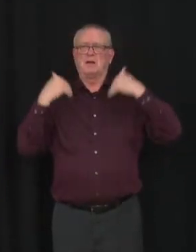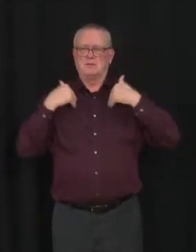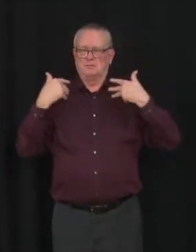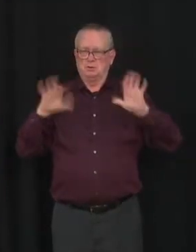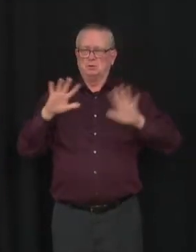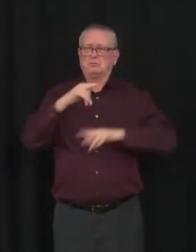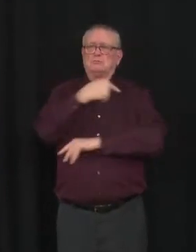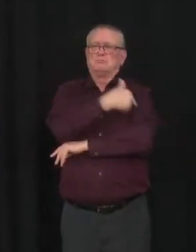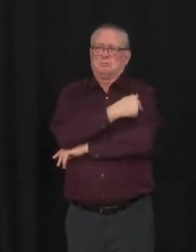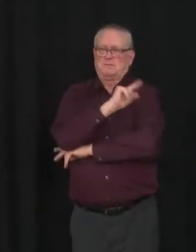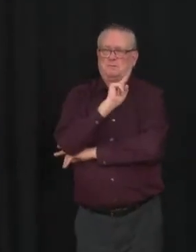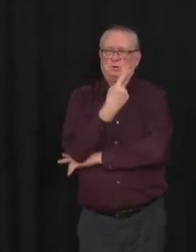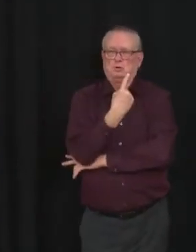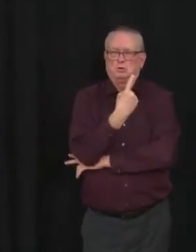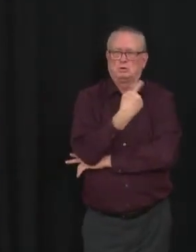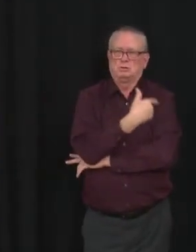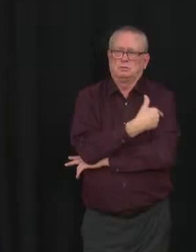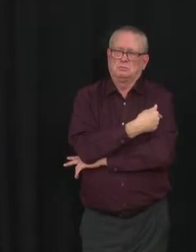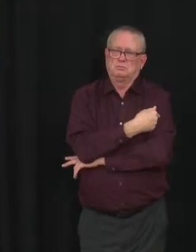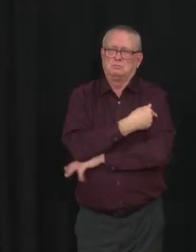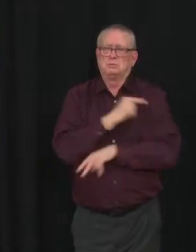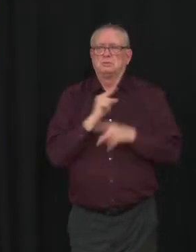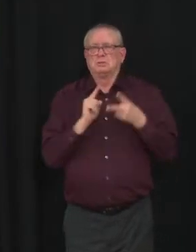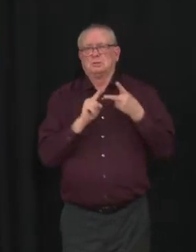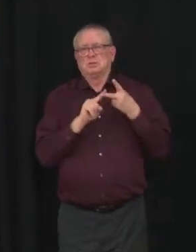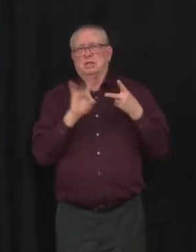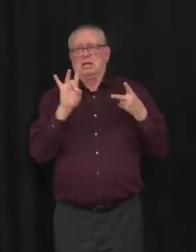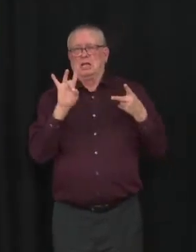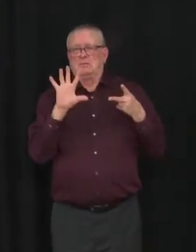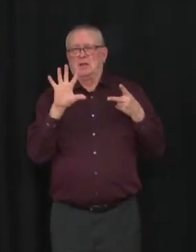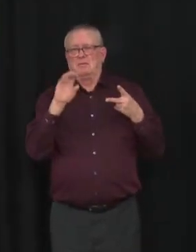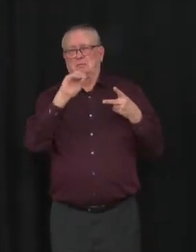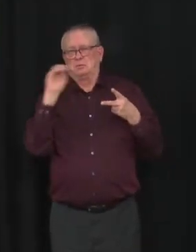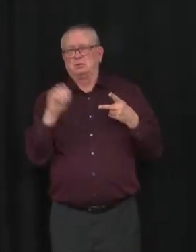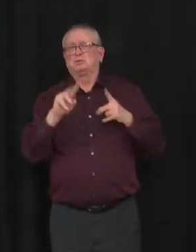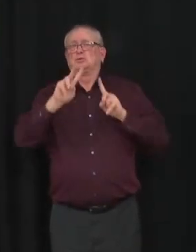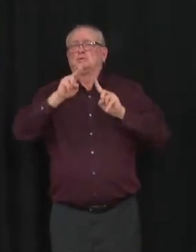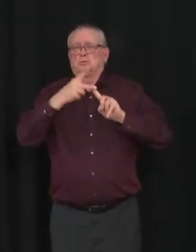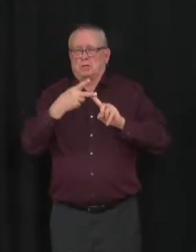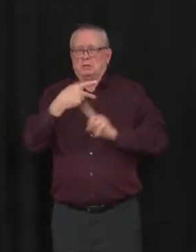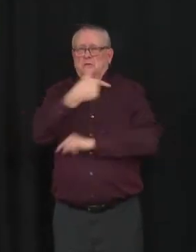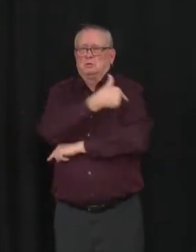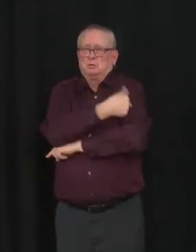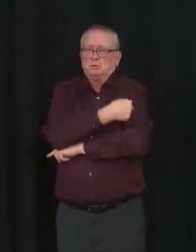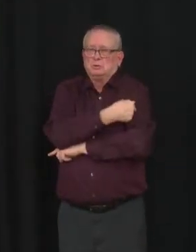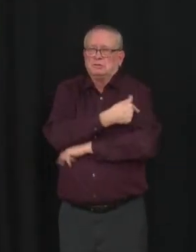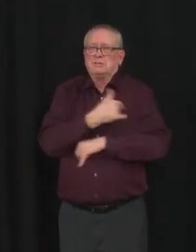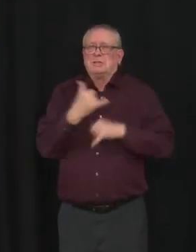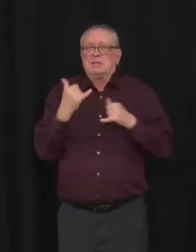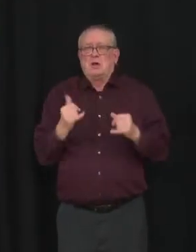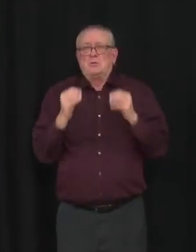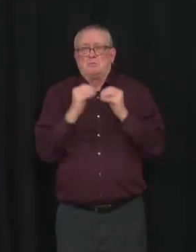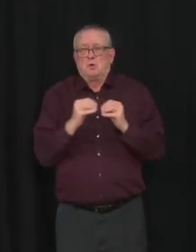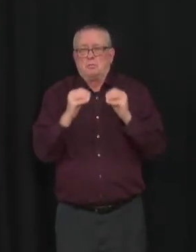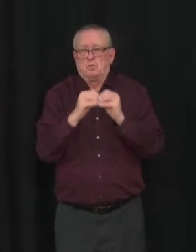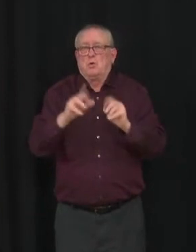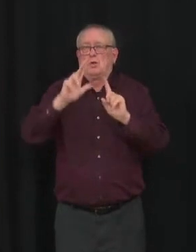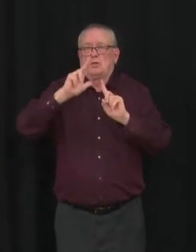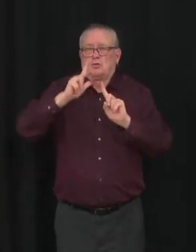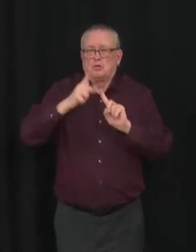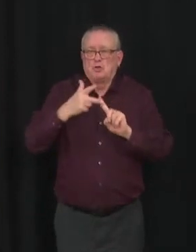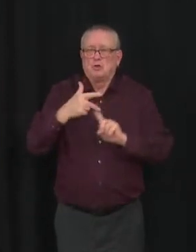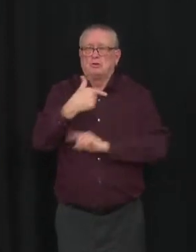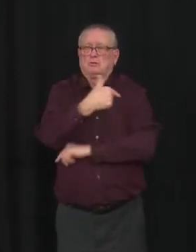coverage, 85% with a second dose, and a growing number with booster shots. That does add important